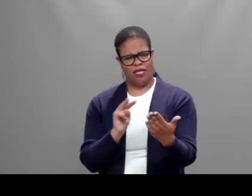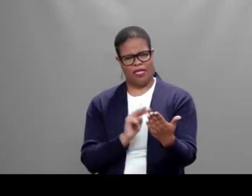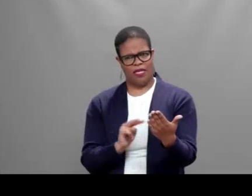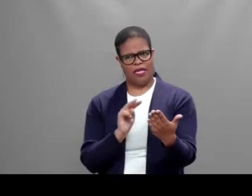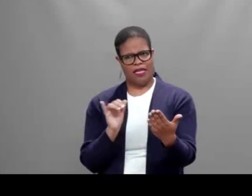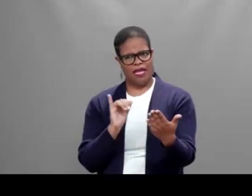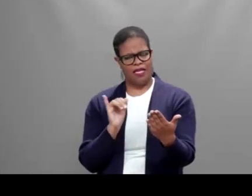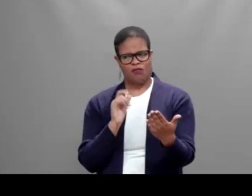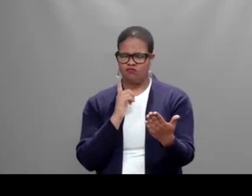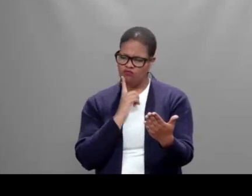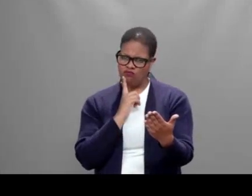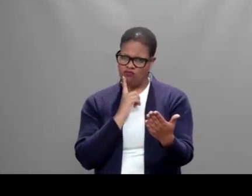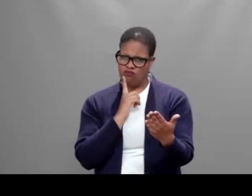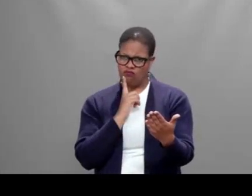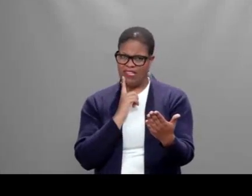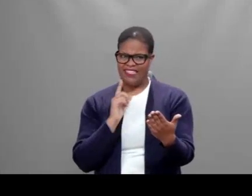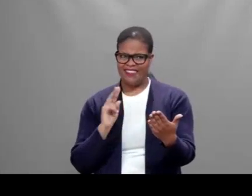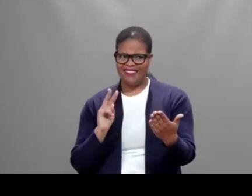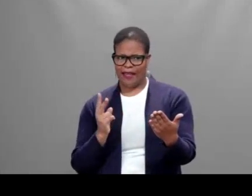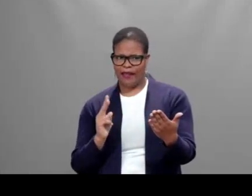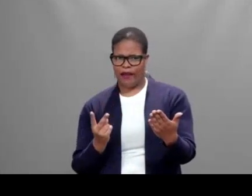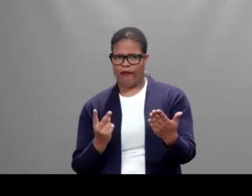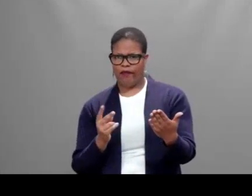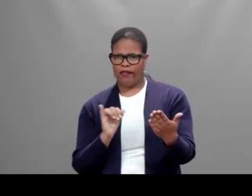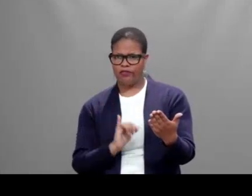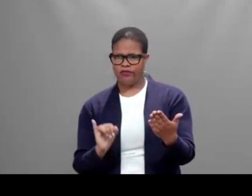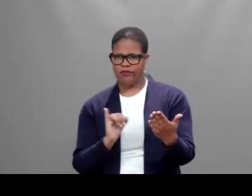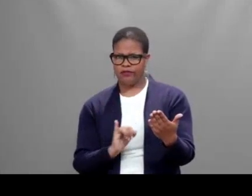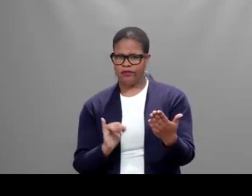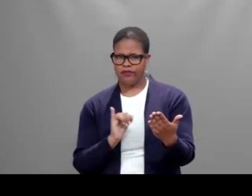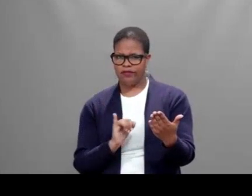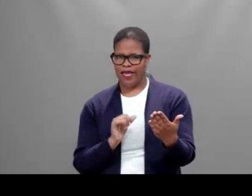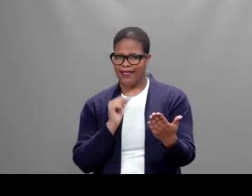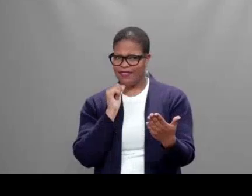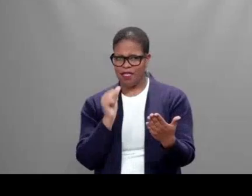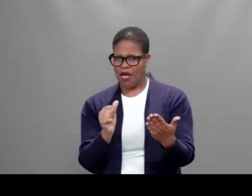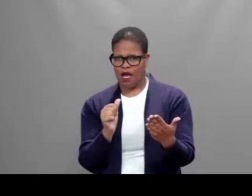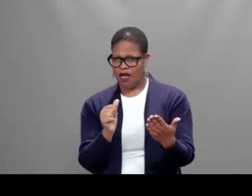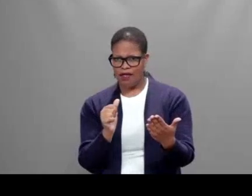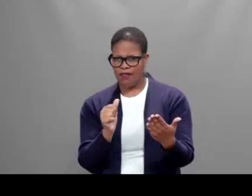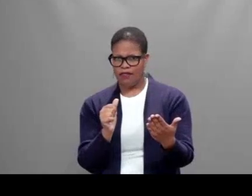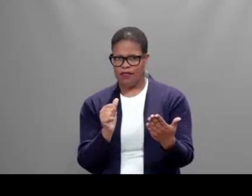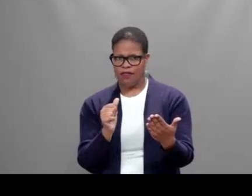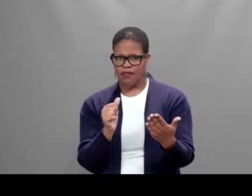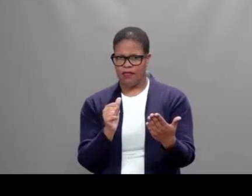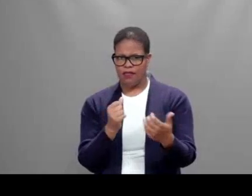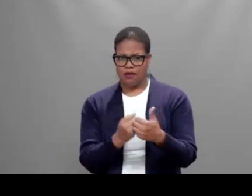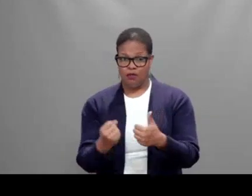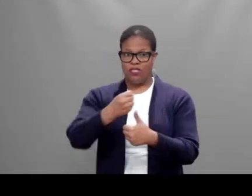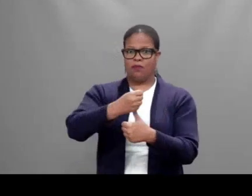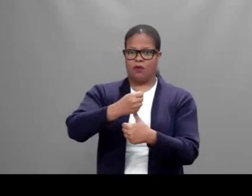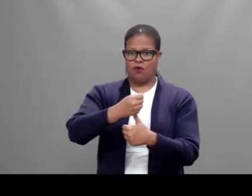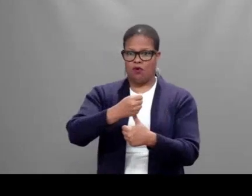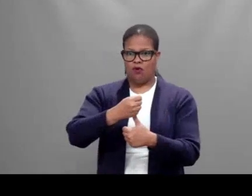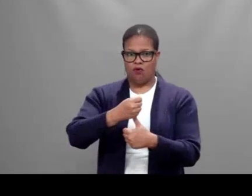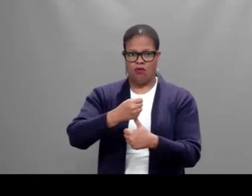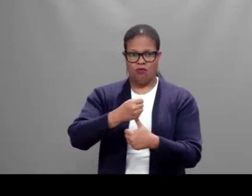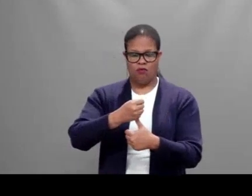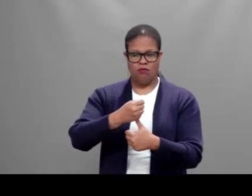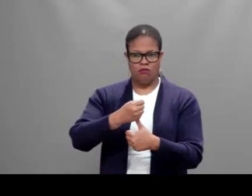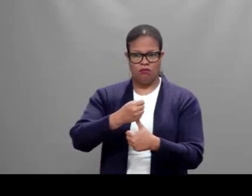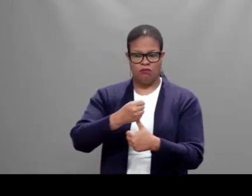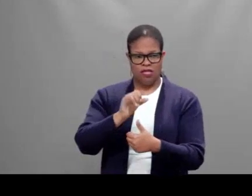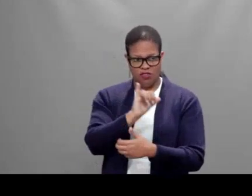as a secondary insurance and not principal insurance that would take